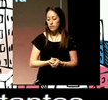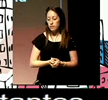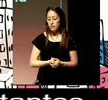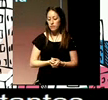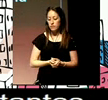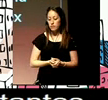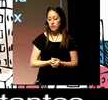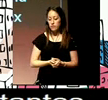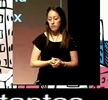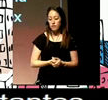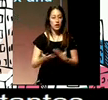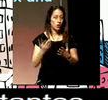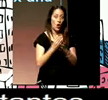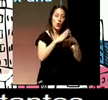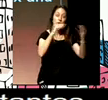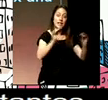the